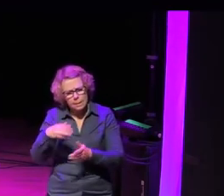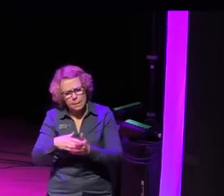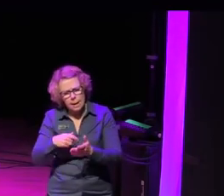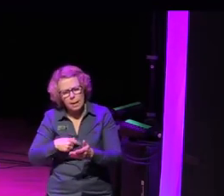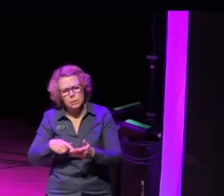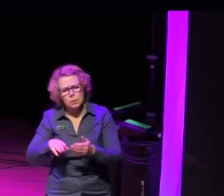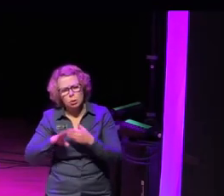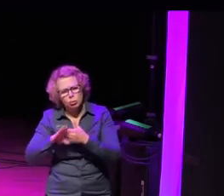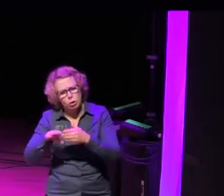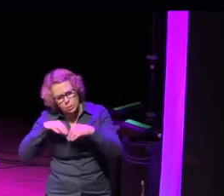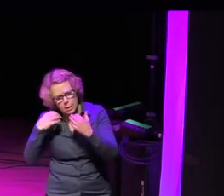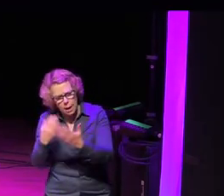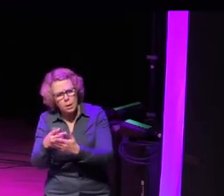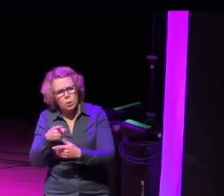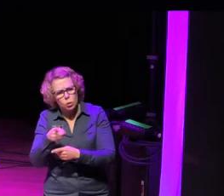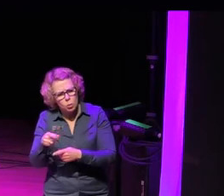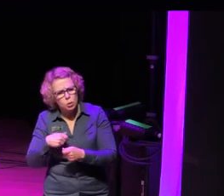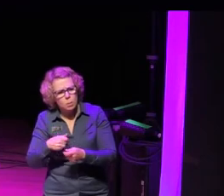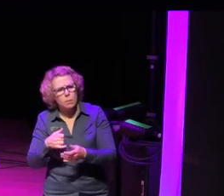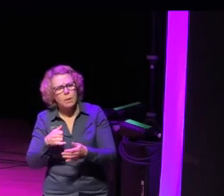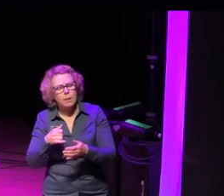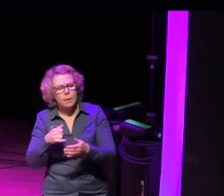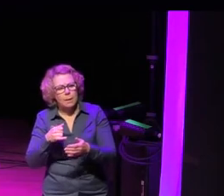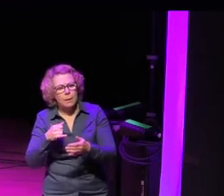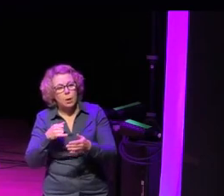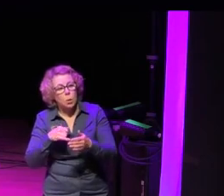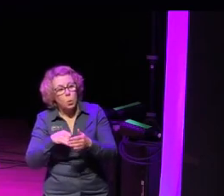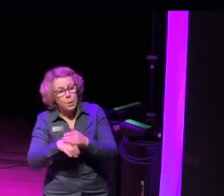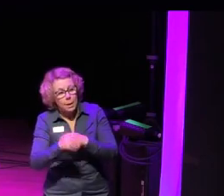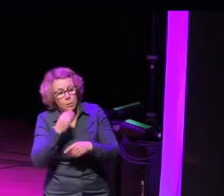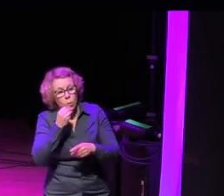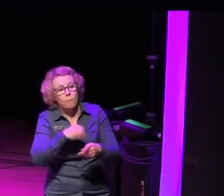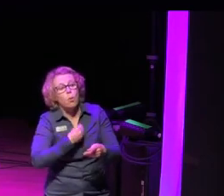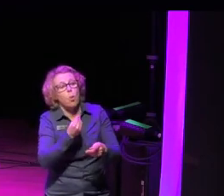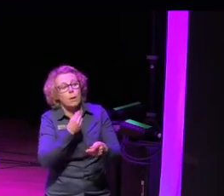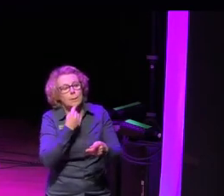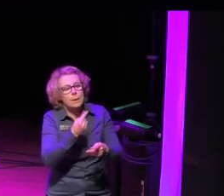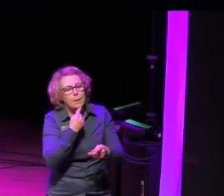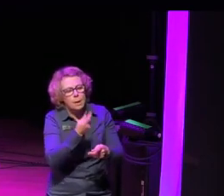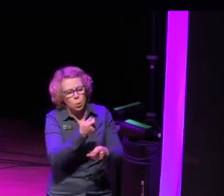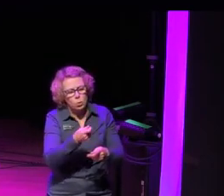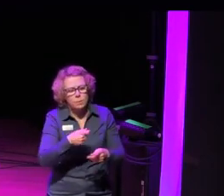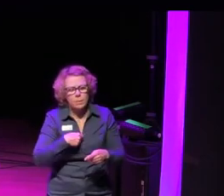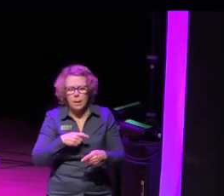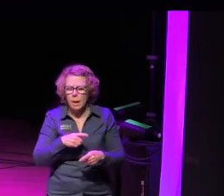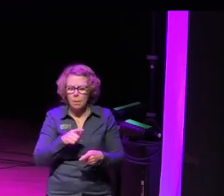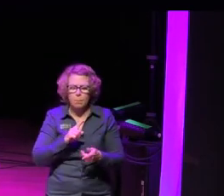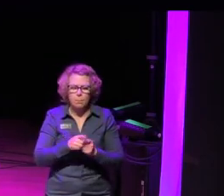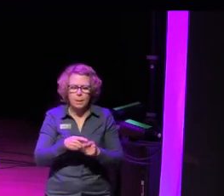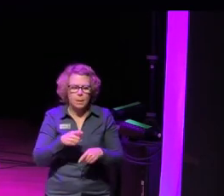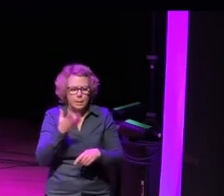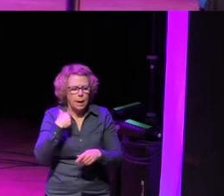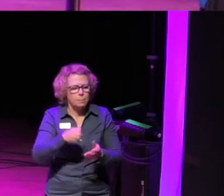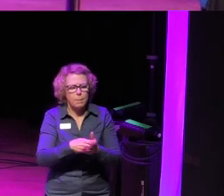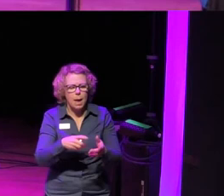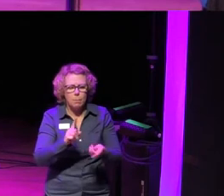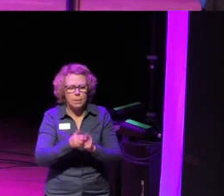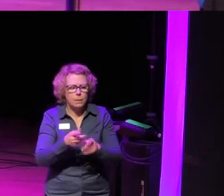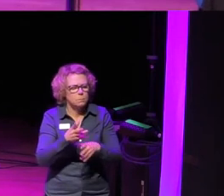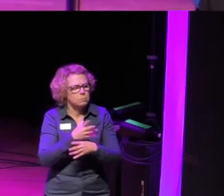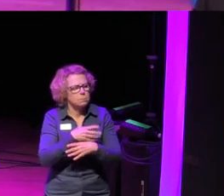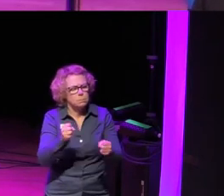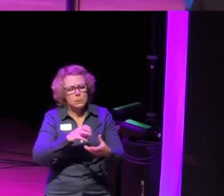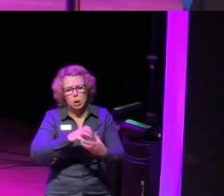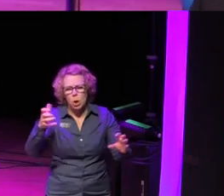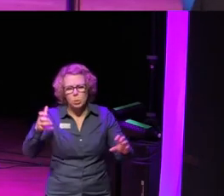those who enter into that minefield, because it is really very explosive. And it can be, on a